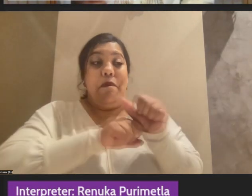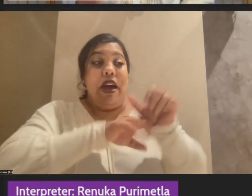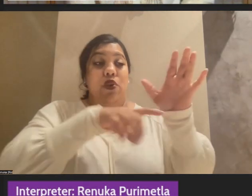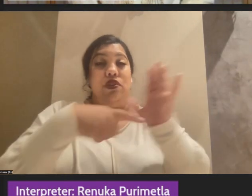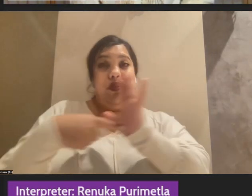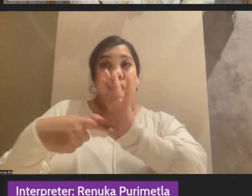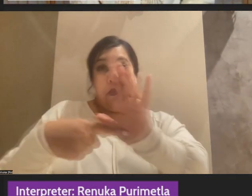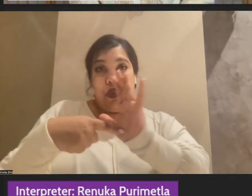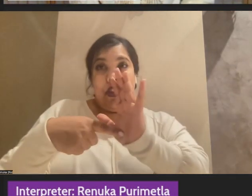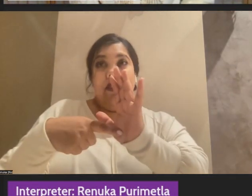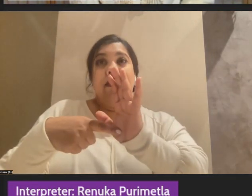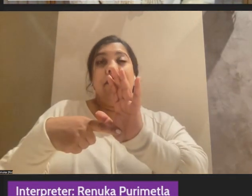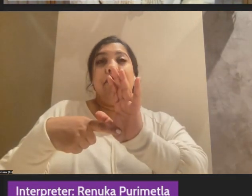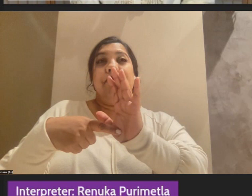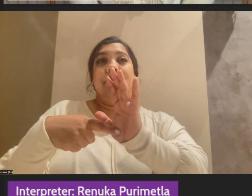relationship